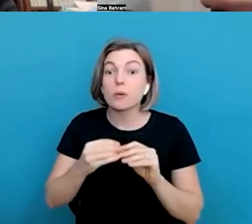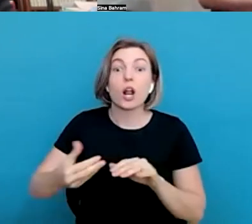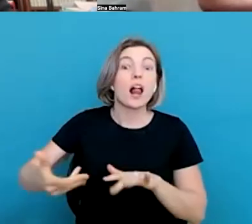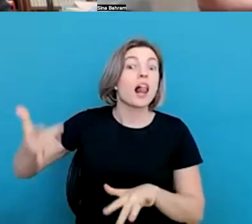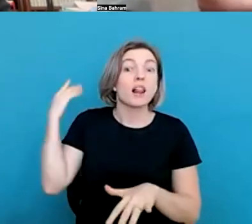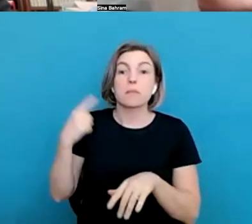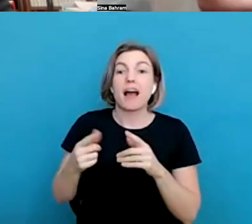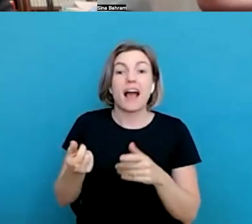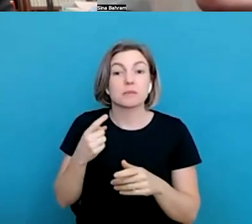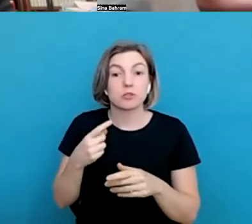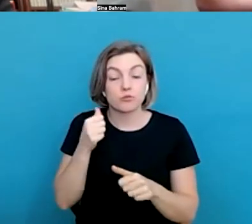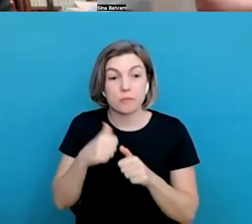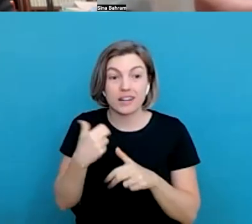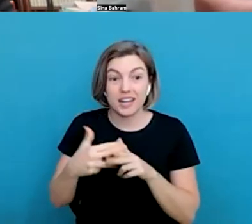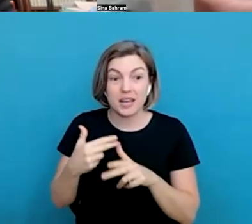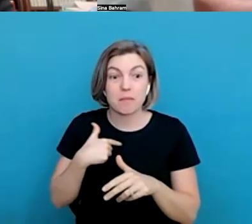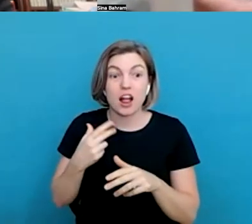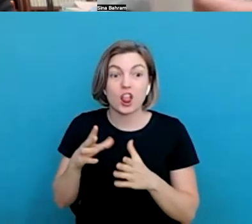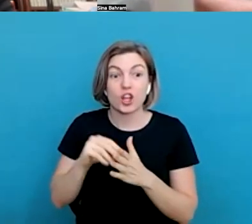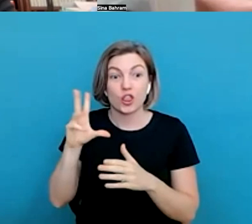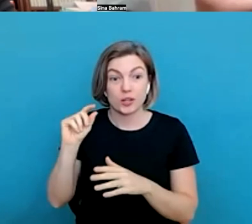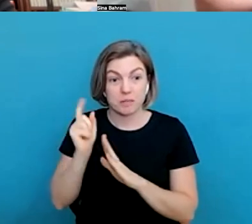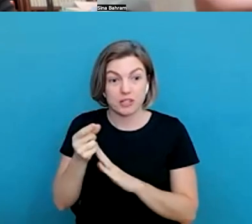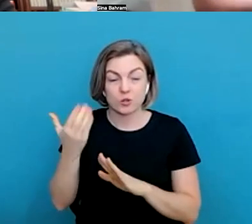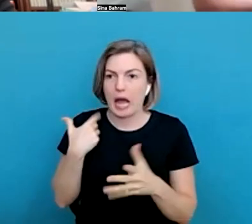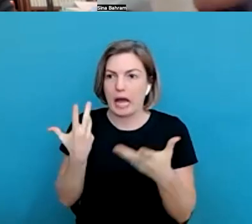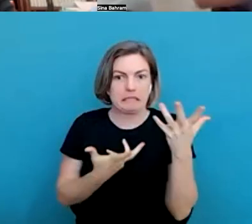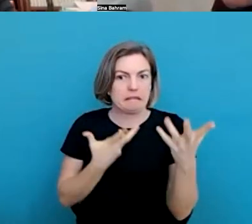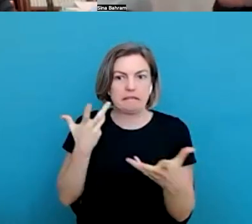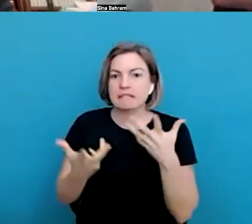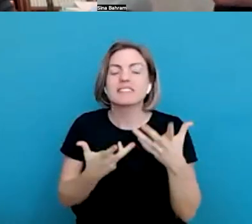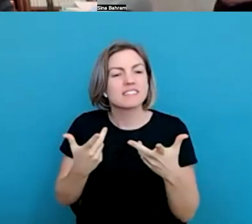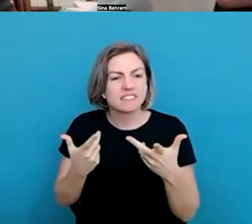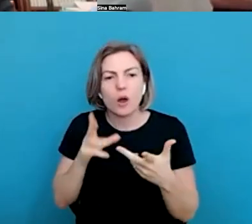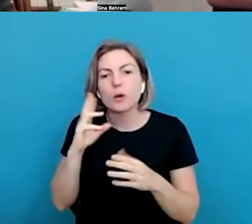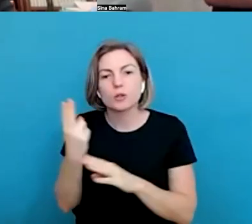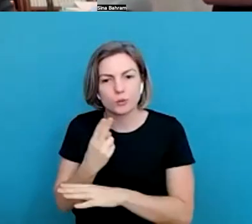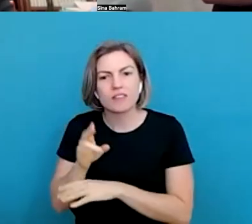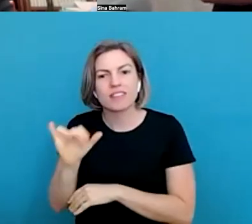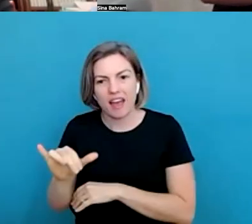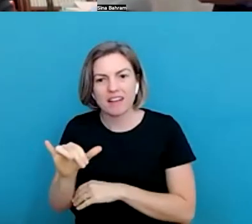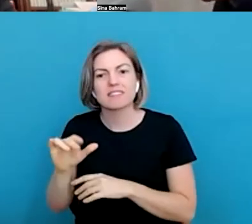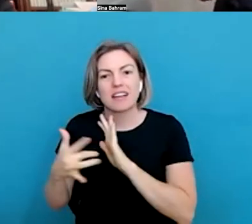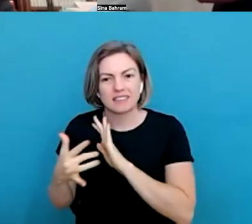me to remember a name I learned 30 minutes ago, and I'll be hard pressed to do it. I would use something like that, you know, absolutely. But then other folks may